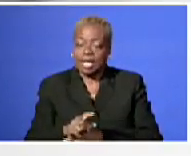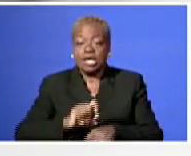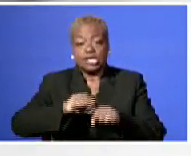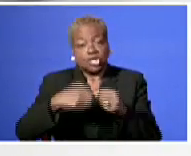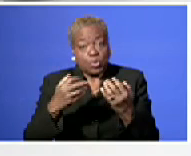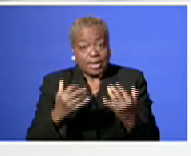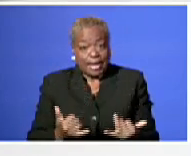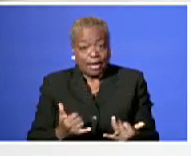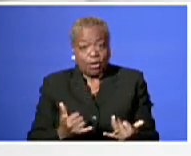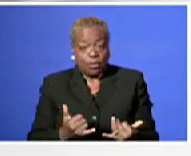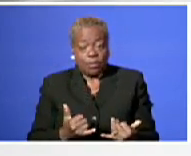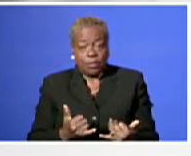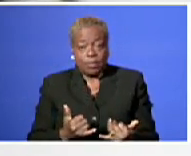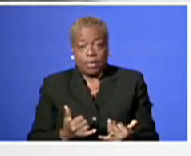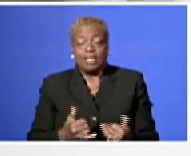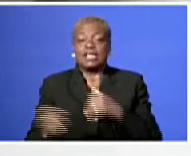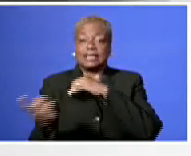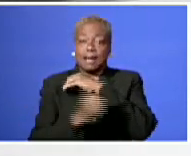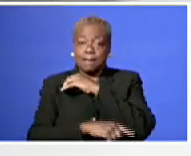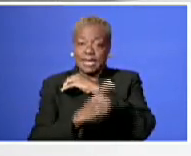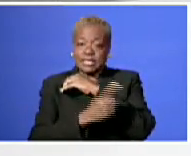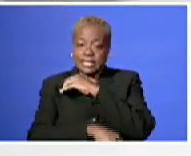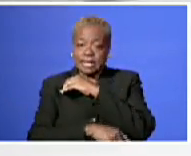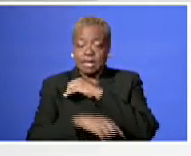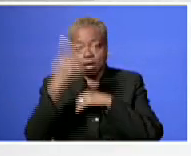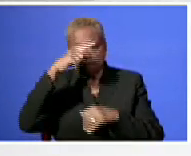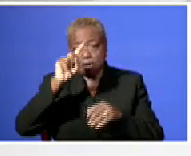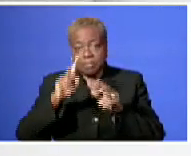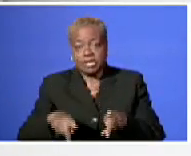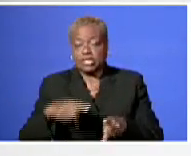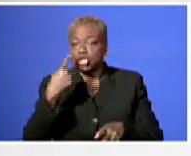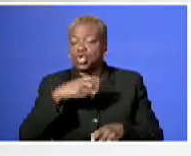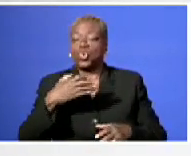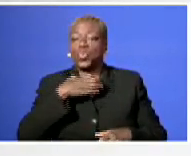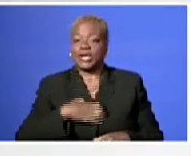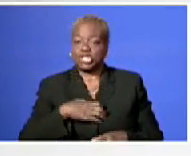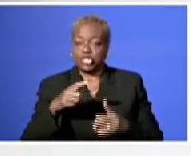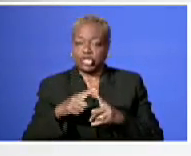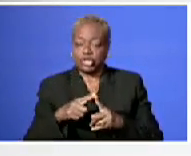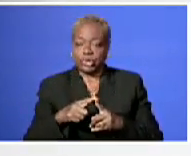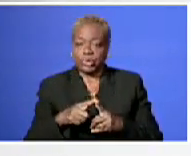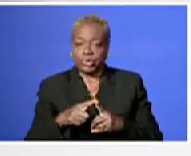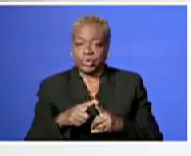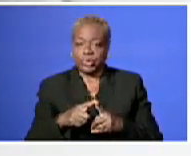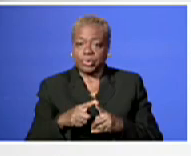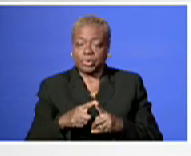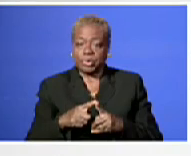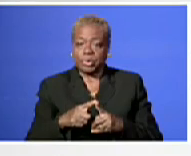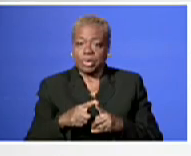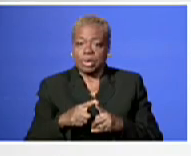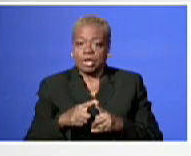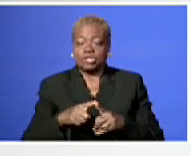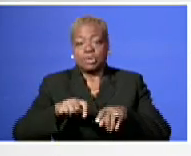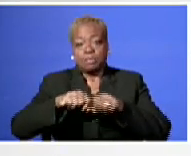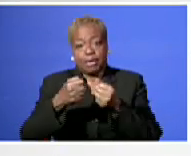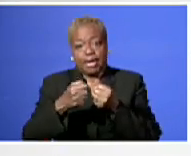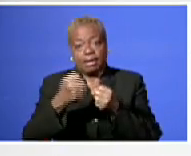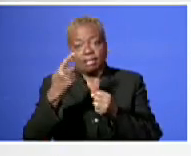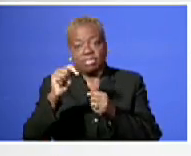now comes penalty for persons who may wish to commit a